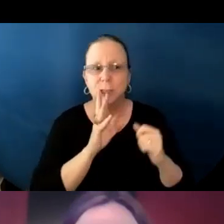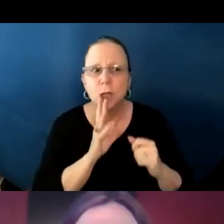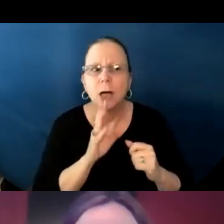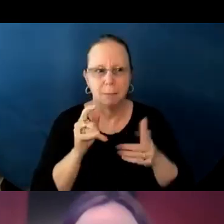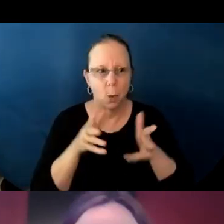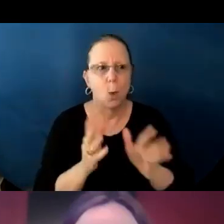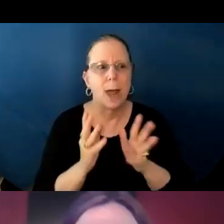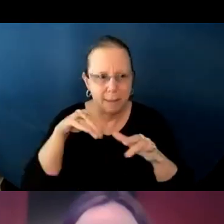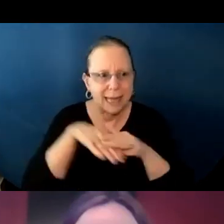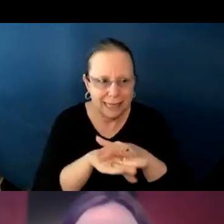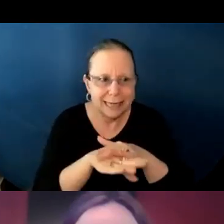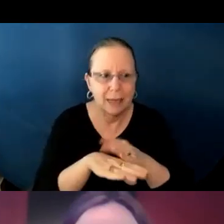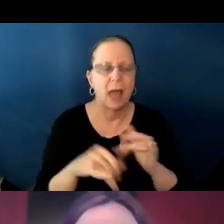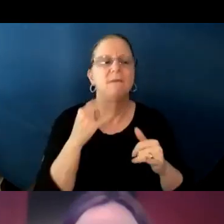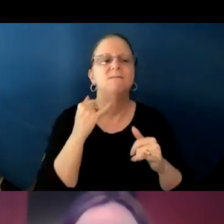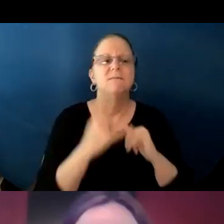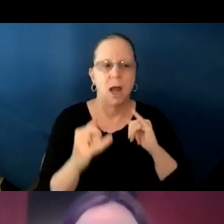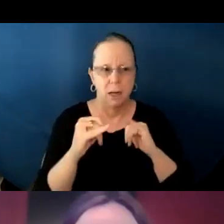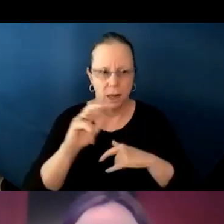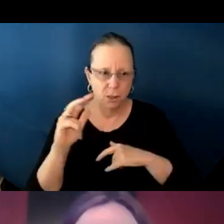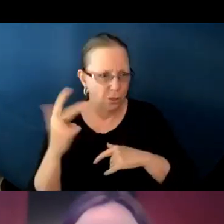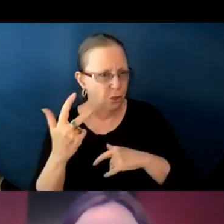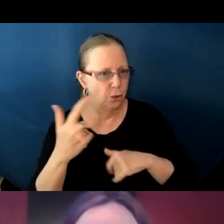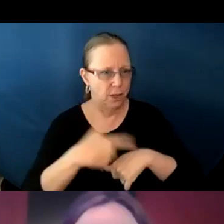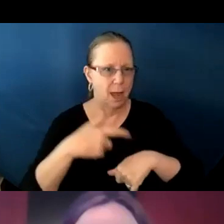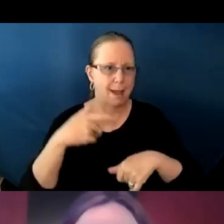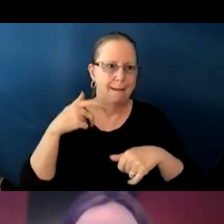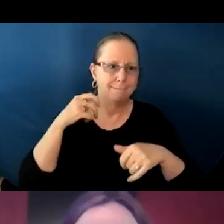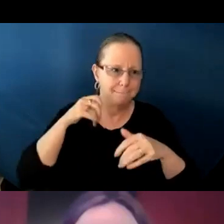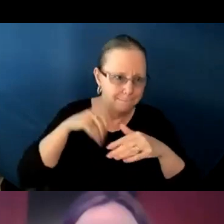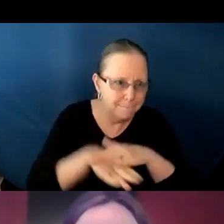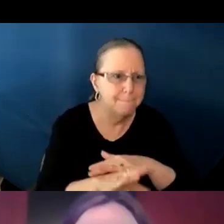in. And finally, the 3rd time back, I actually